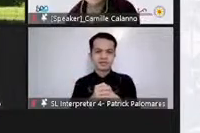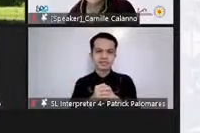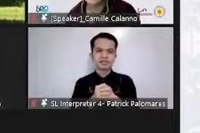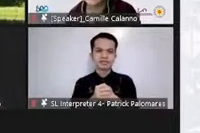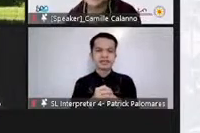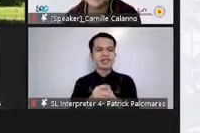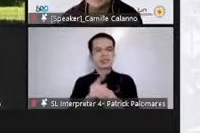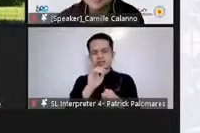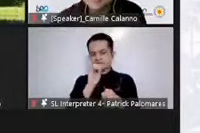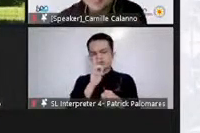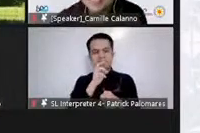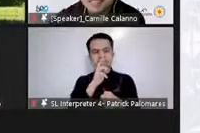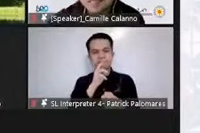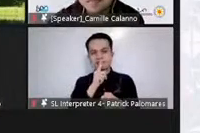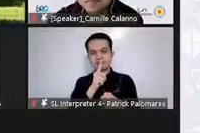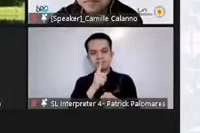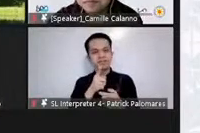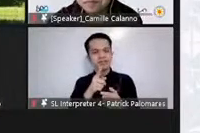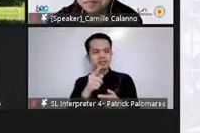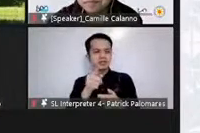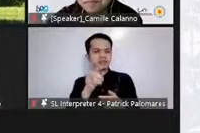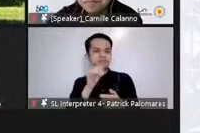Okay. Thanks, Sir Bobby.